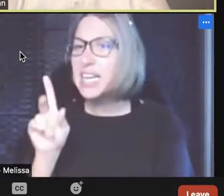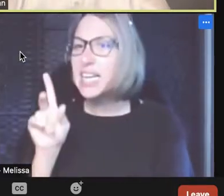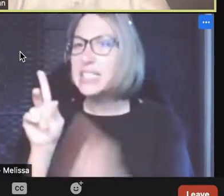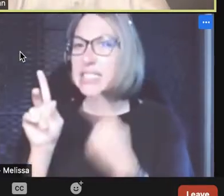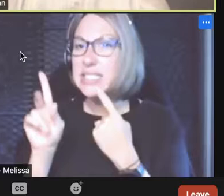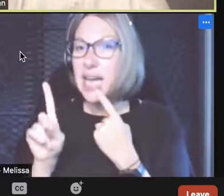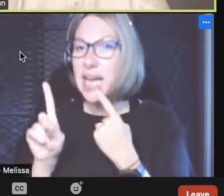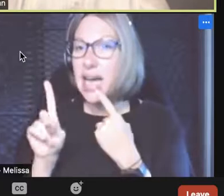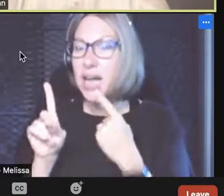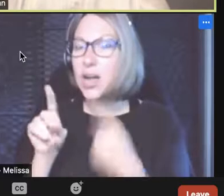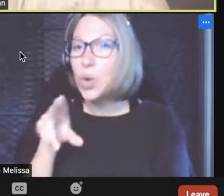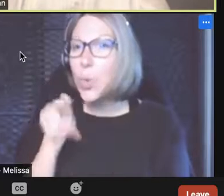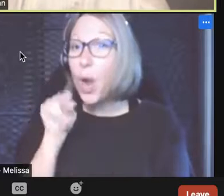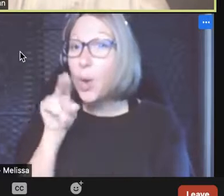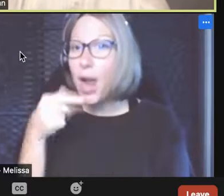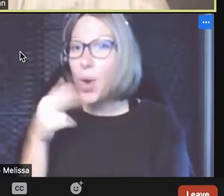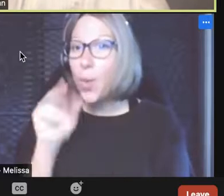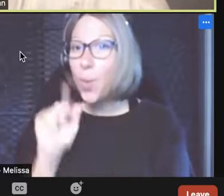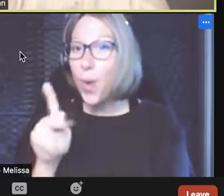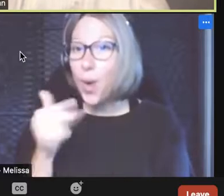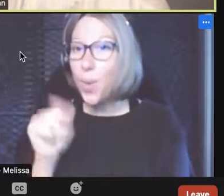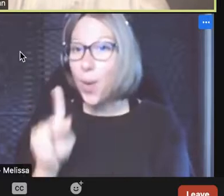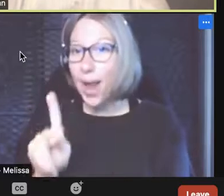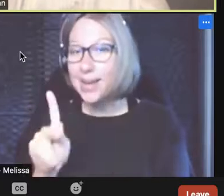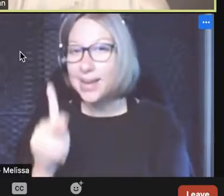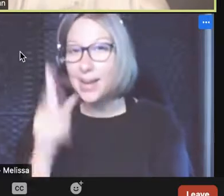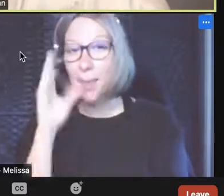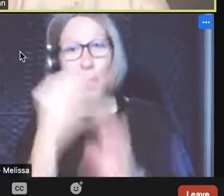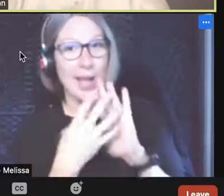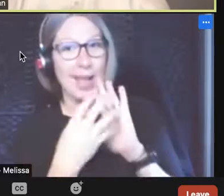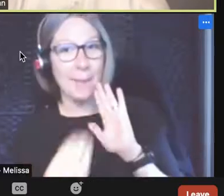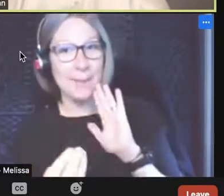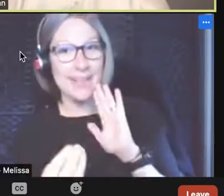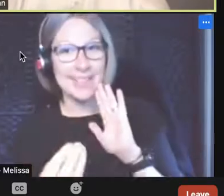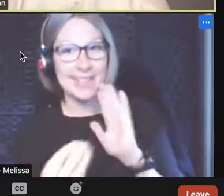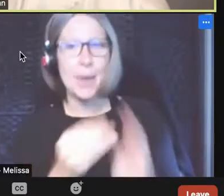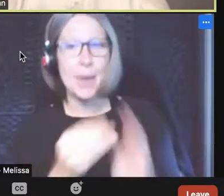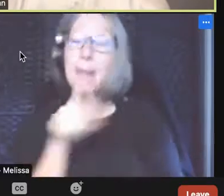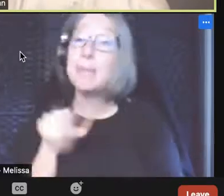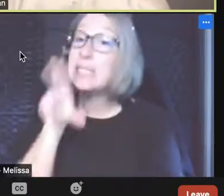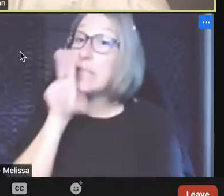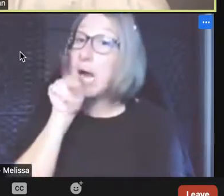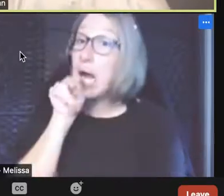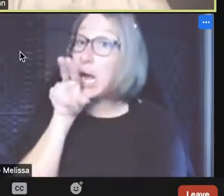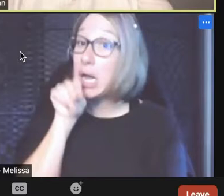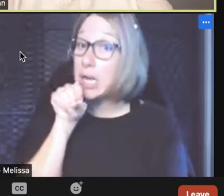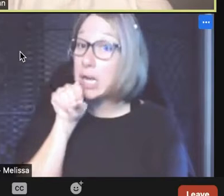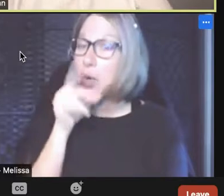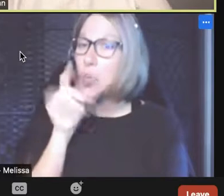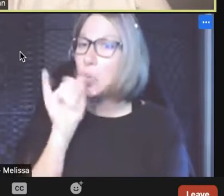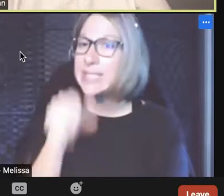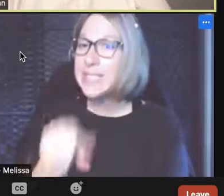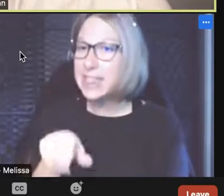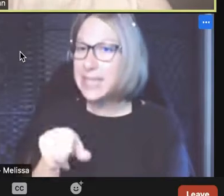Quack, quack. Quack, quack. Duck. Duck? A duck. Remember, what's this?